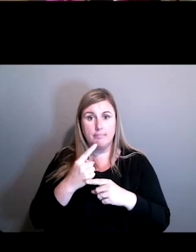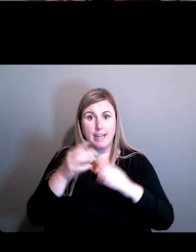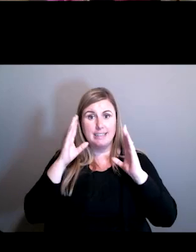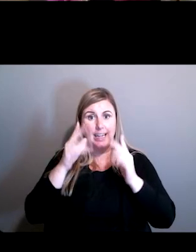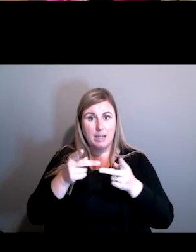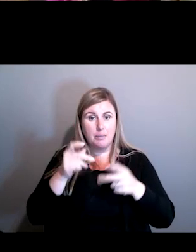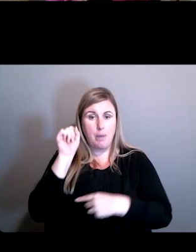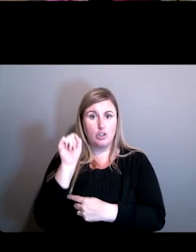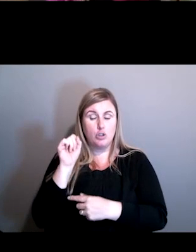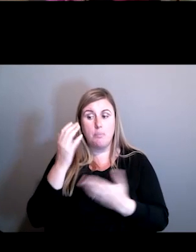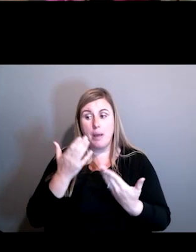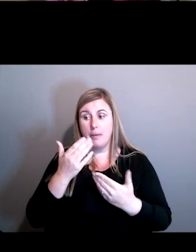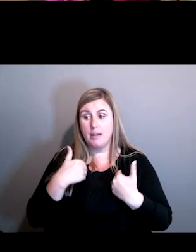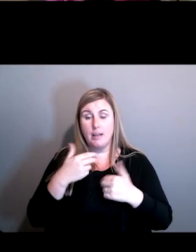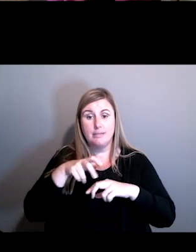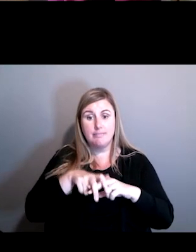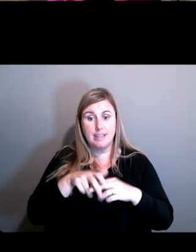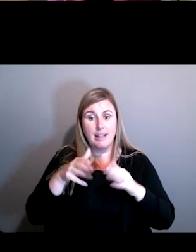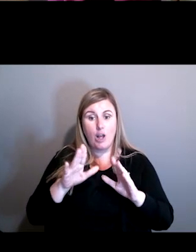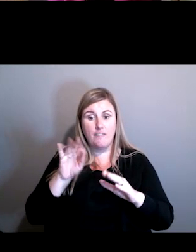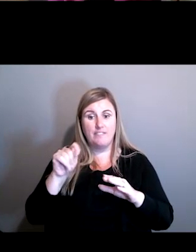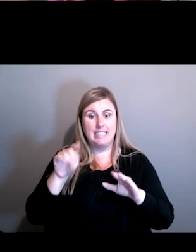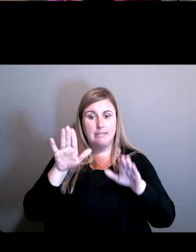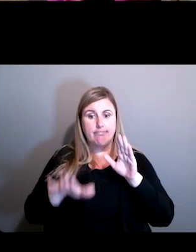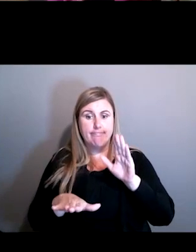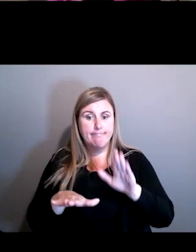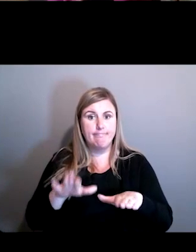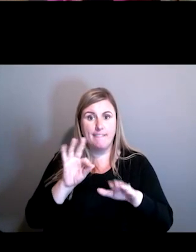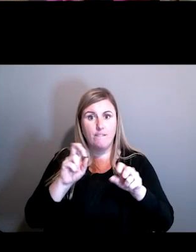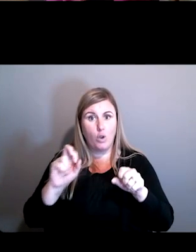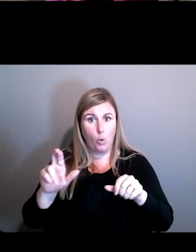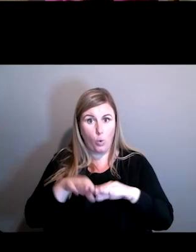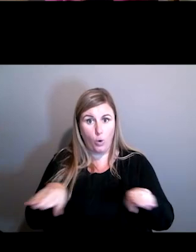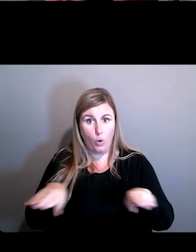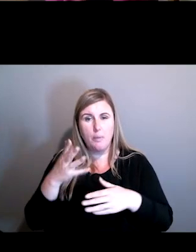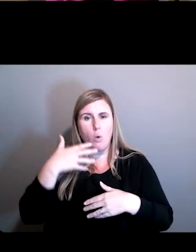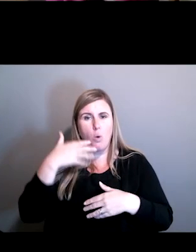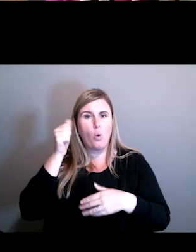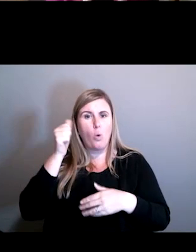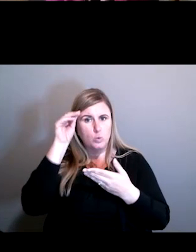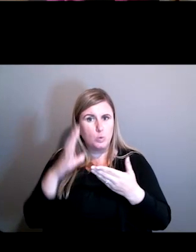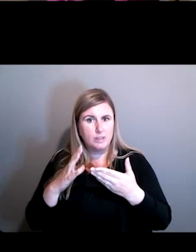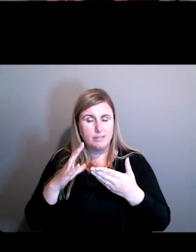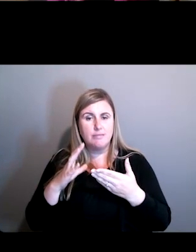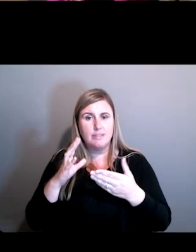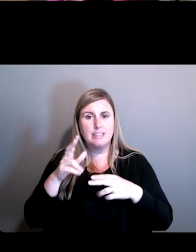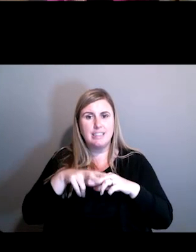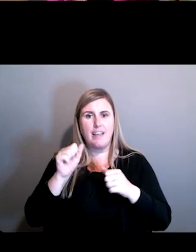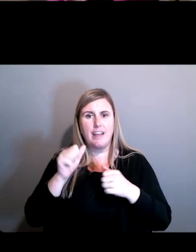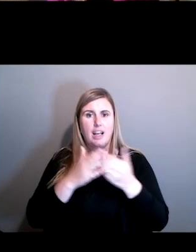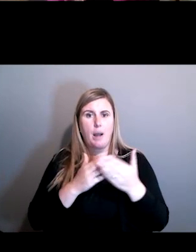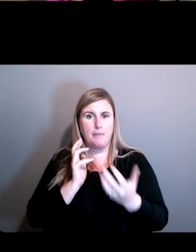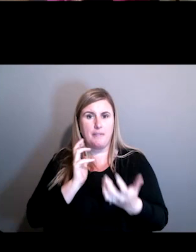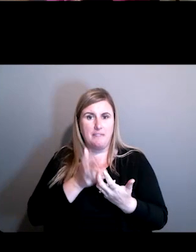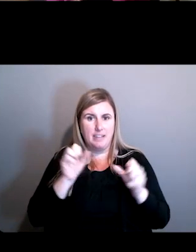So for our young students, that means seating that allows their feet to touch the floor, and for older students, seating that they can comfortably fit